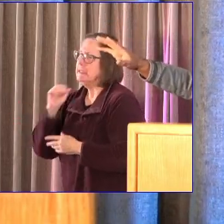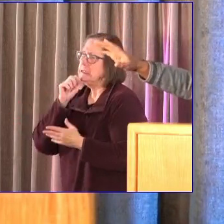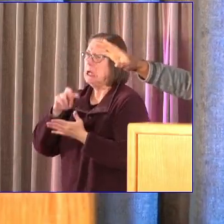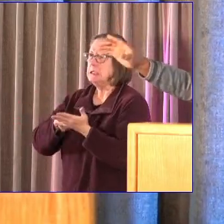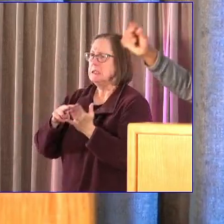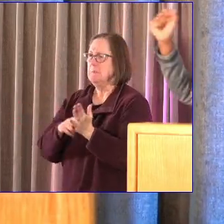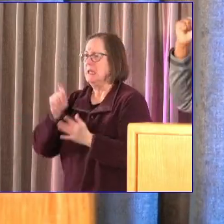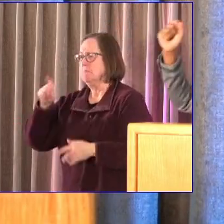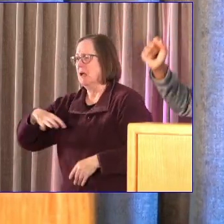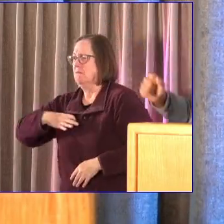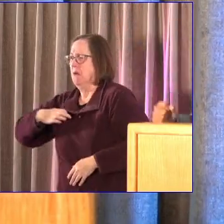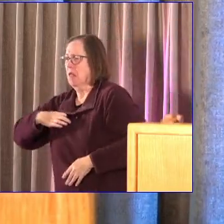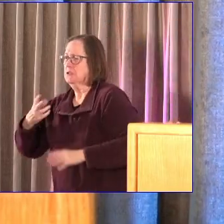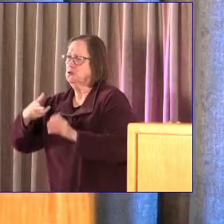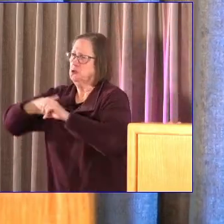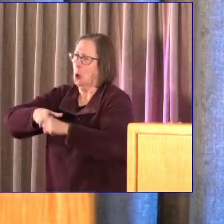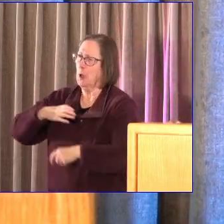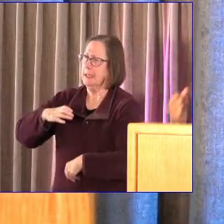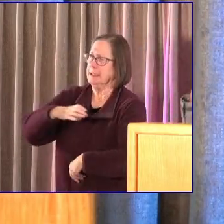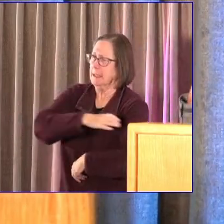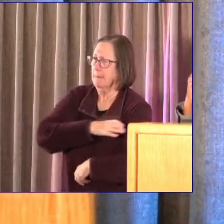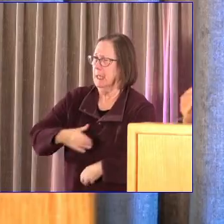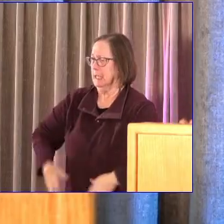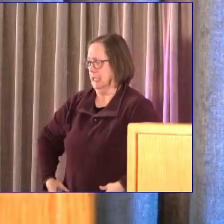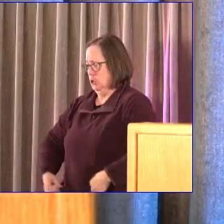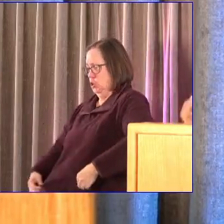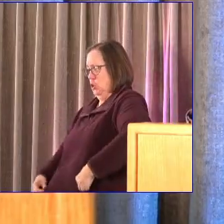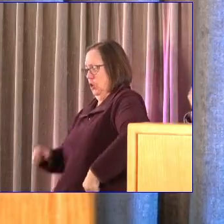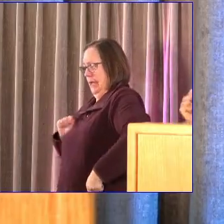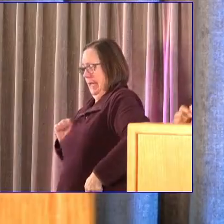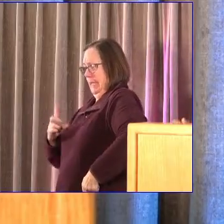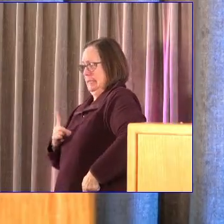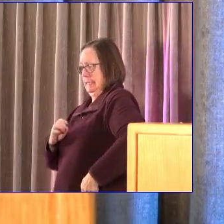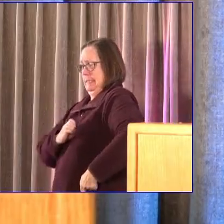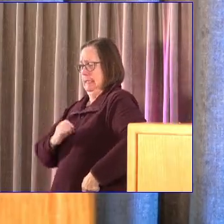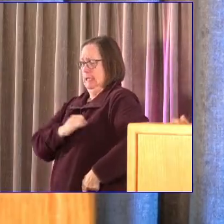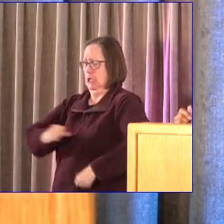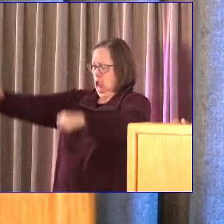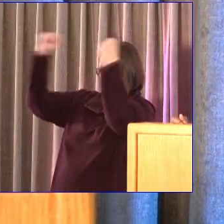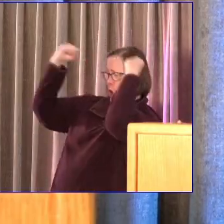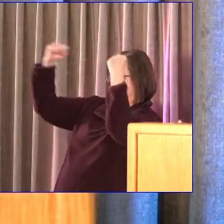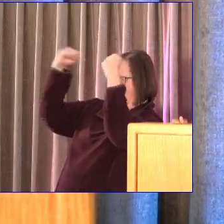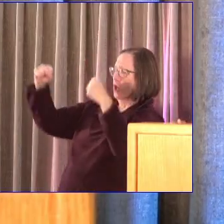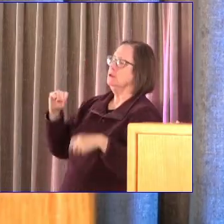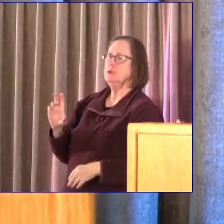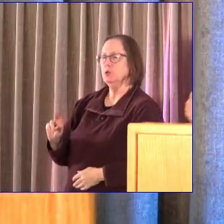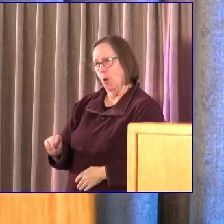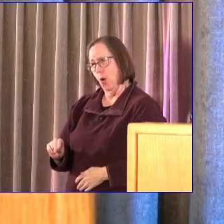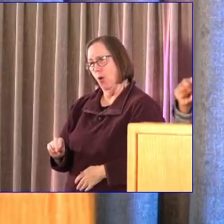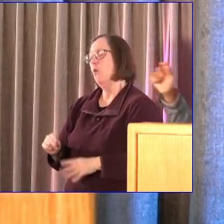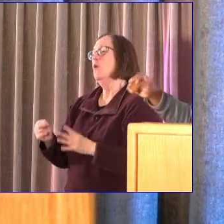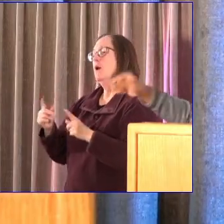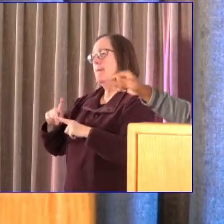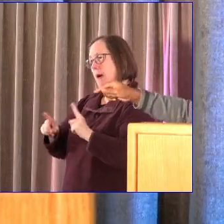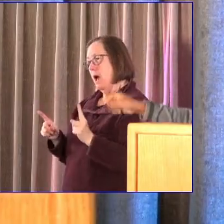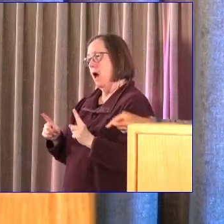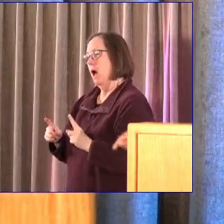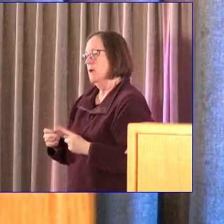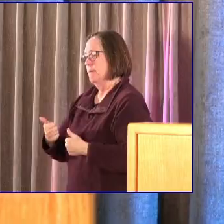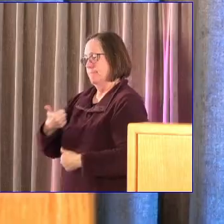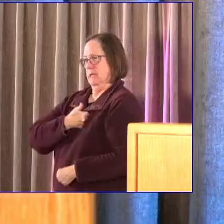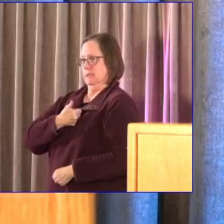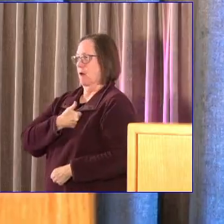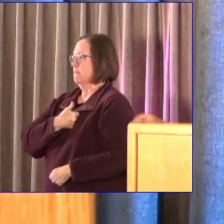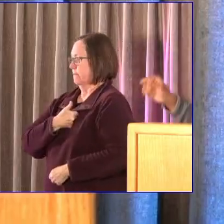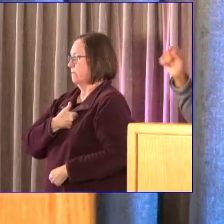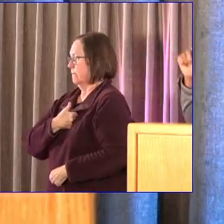like that and walking around with an ADI champion t-shirt or flag that you wear. It means that I'm committed to making sure that I do not